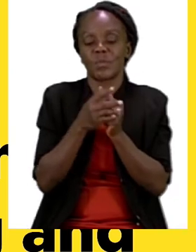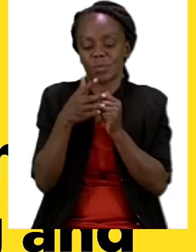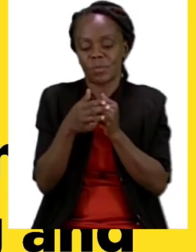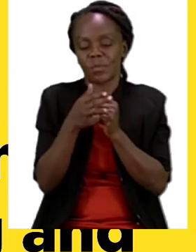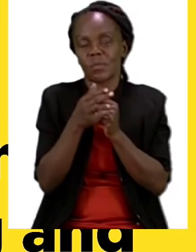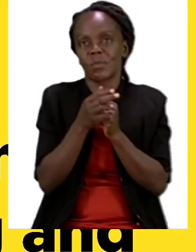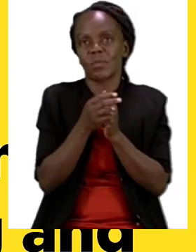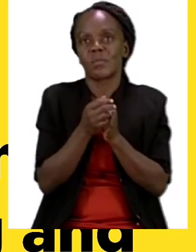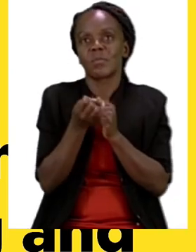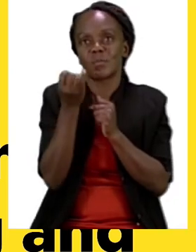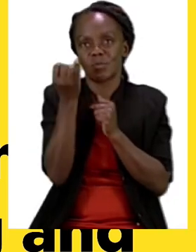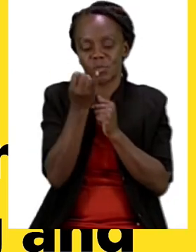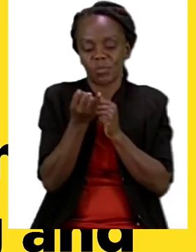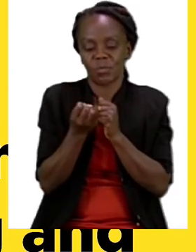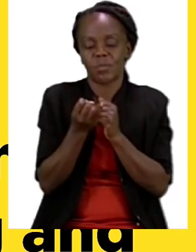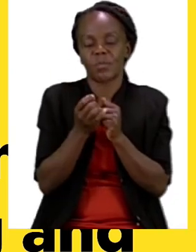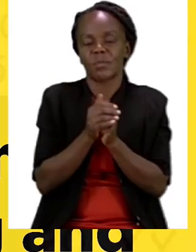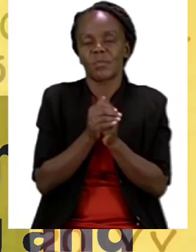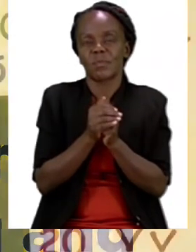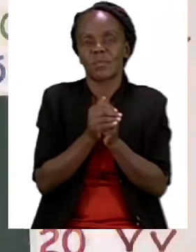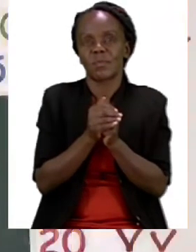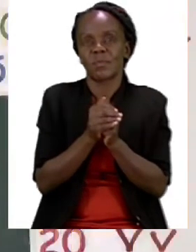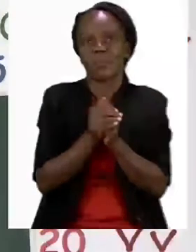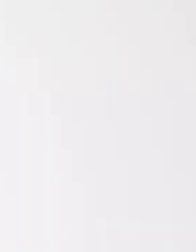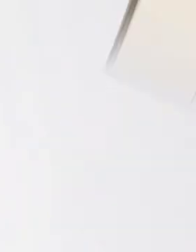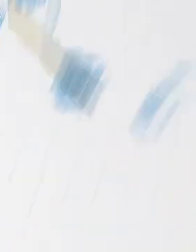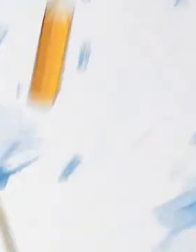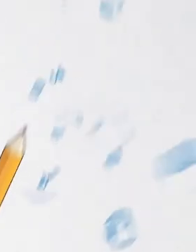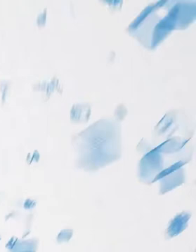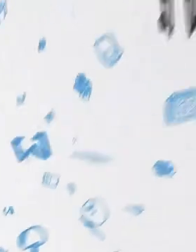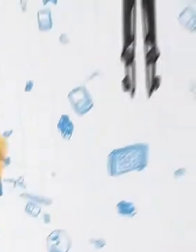cutting and drawing.